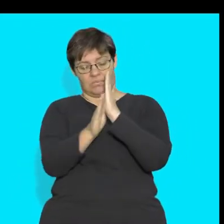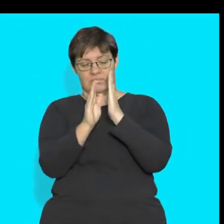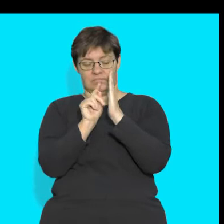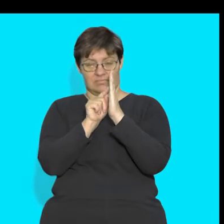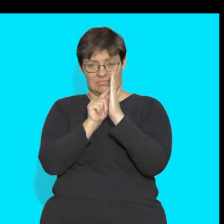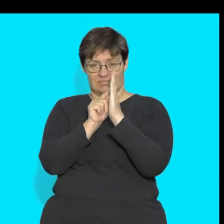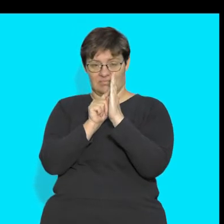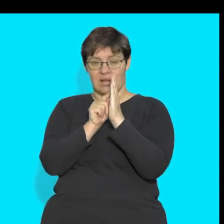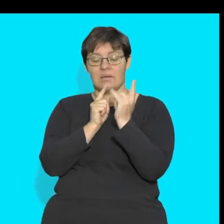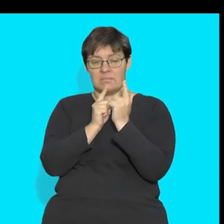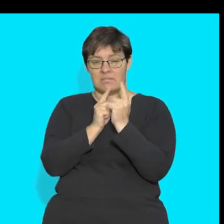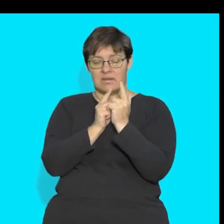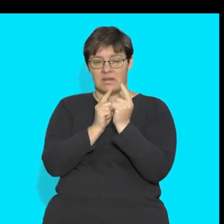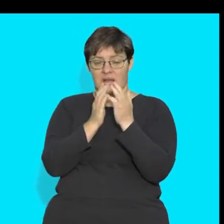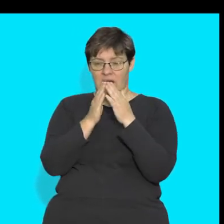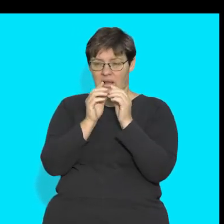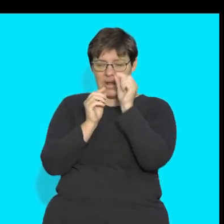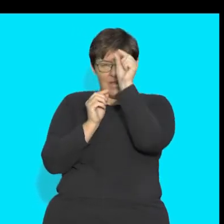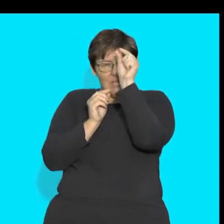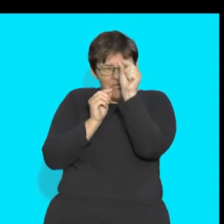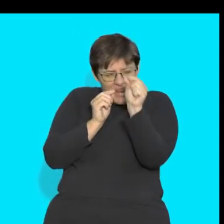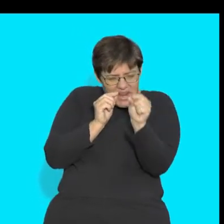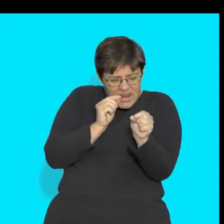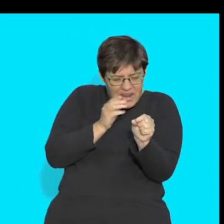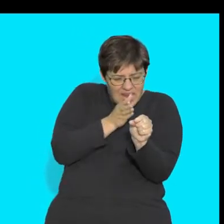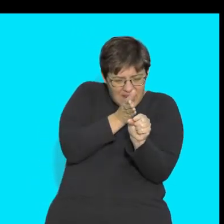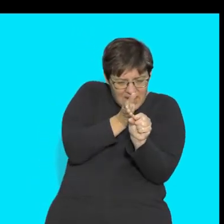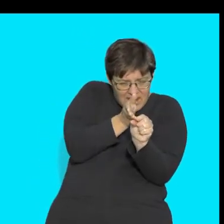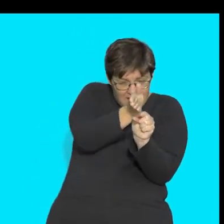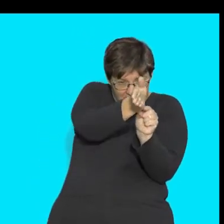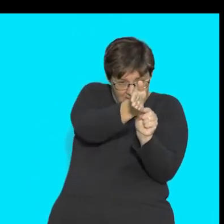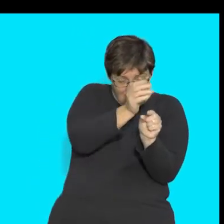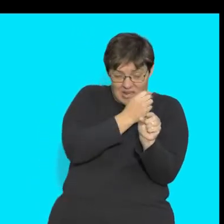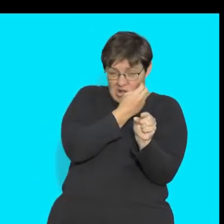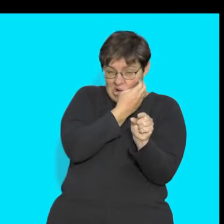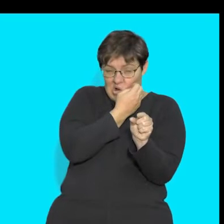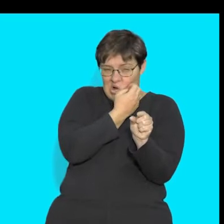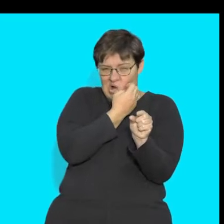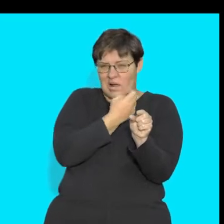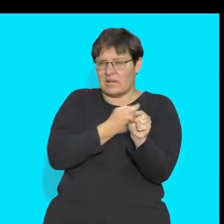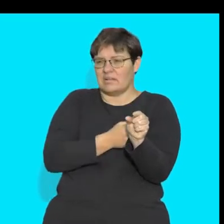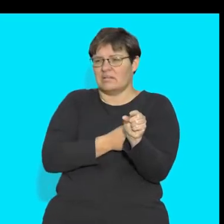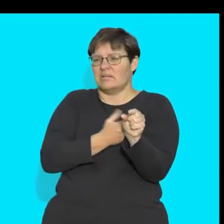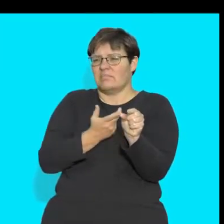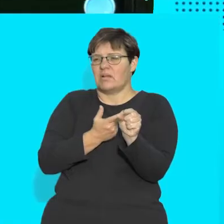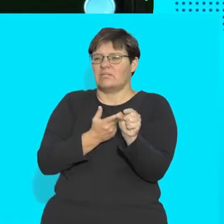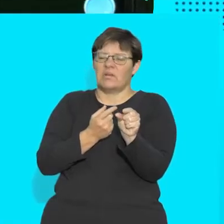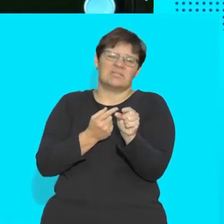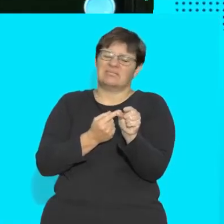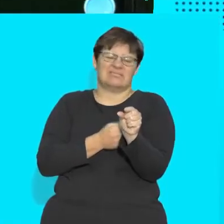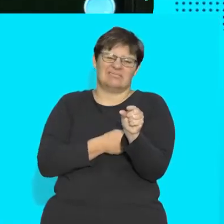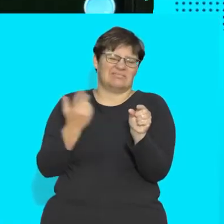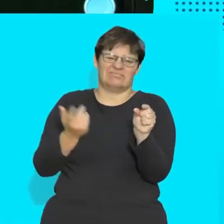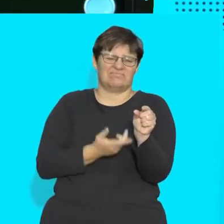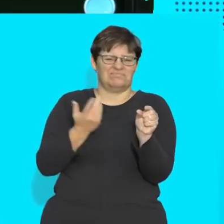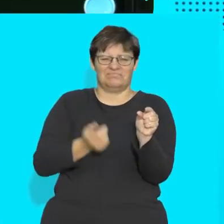what is called a diffraction grating. It's a very, very, very, very fine slit. That's probably a little too big. You're